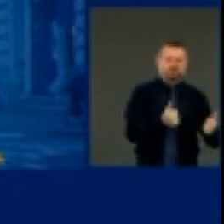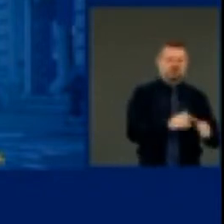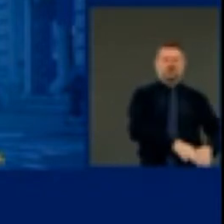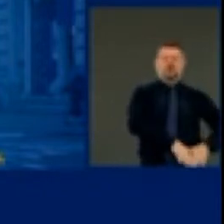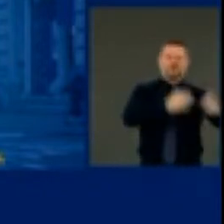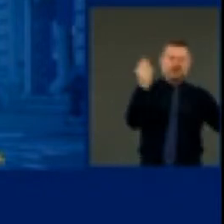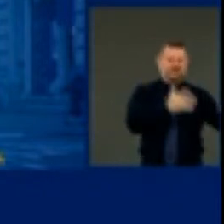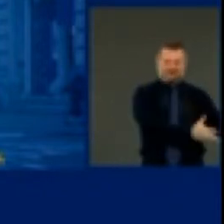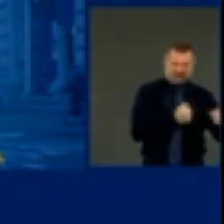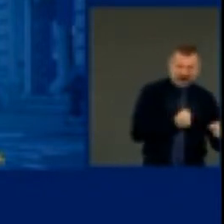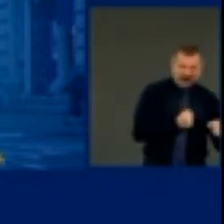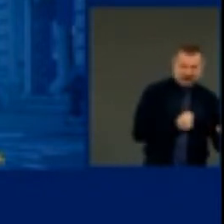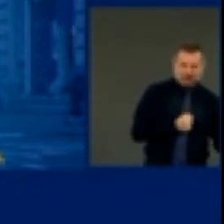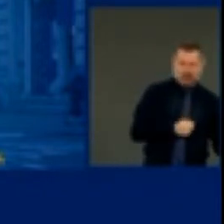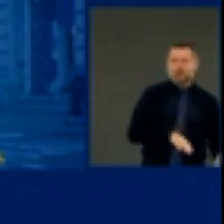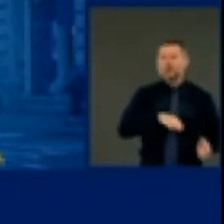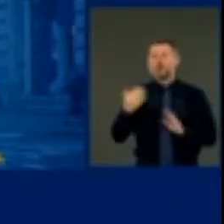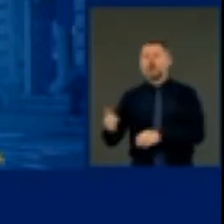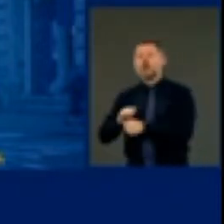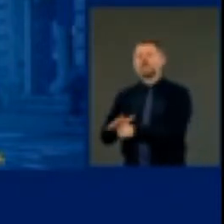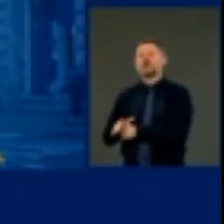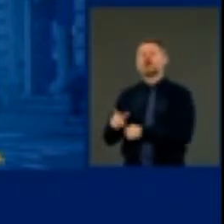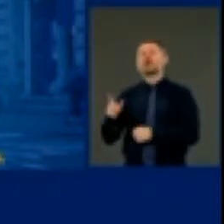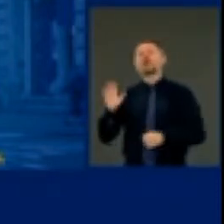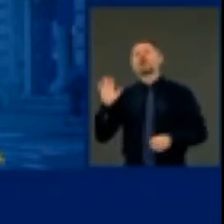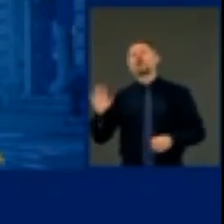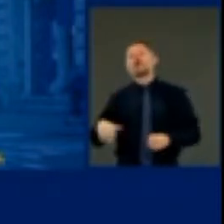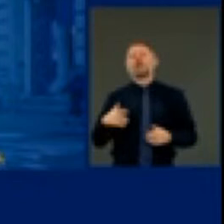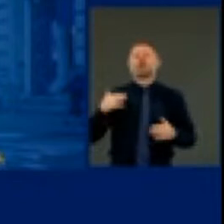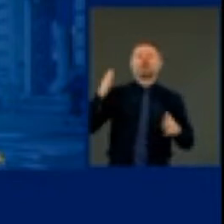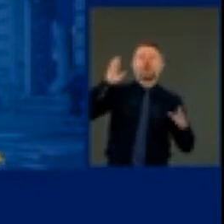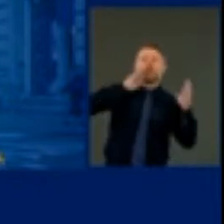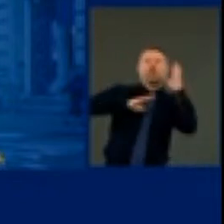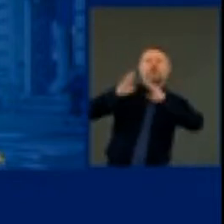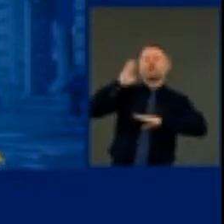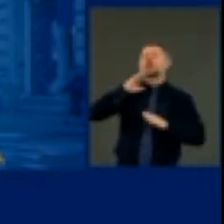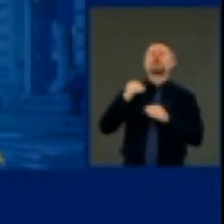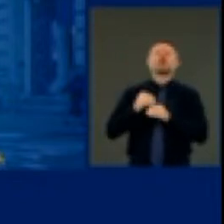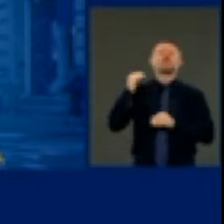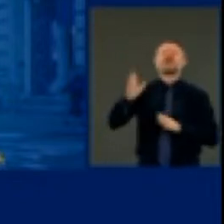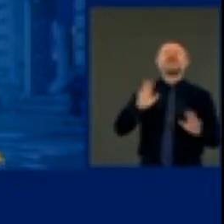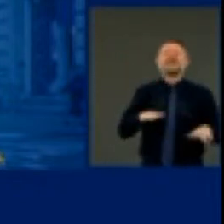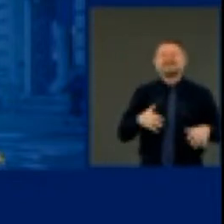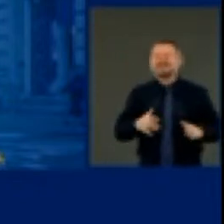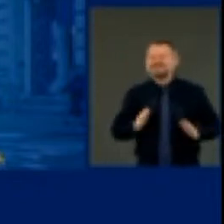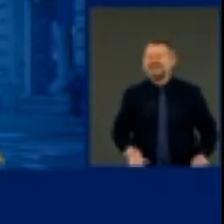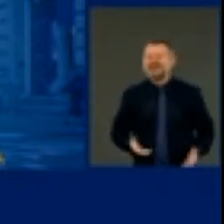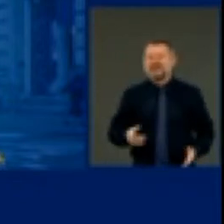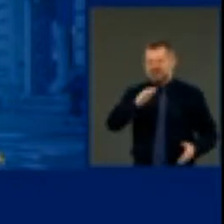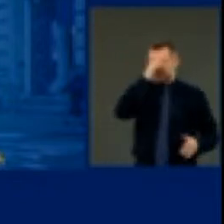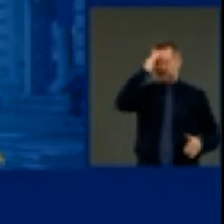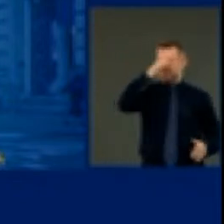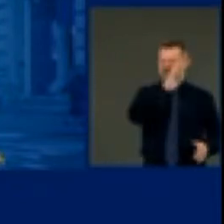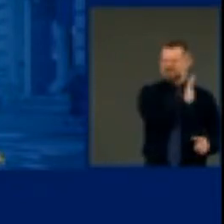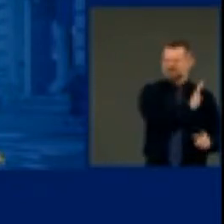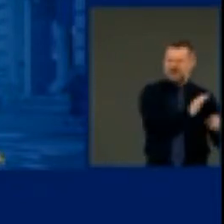is all overblown. It's fine. That was theory A, right?